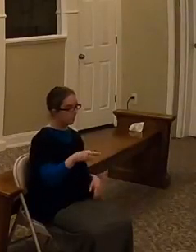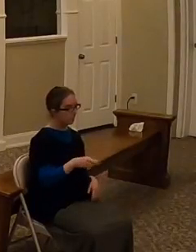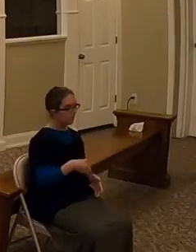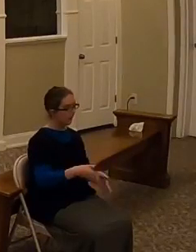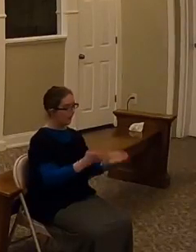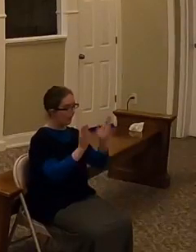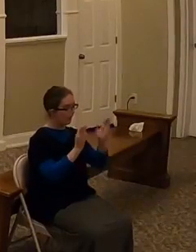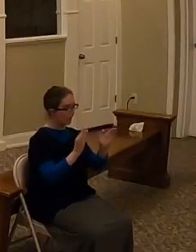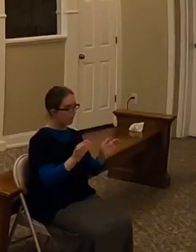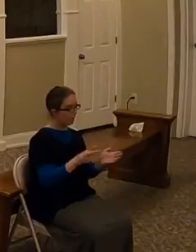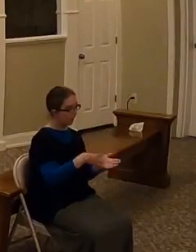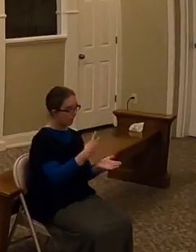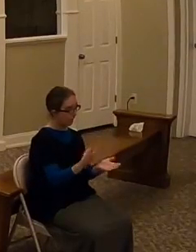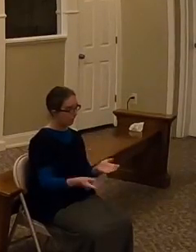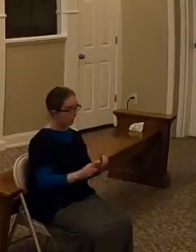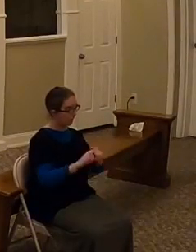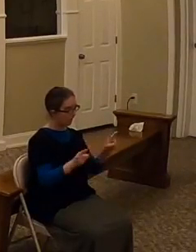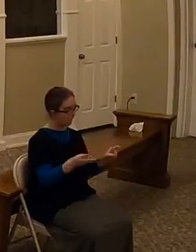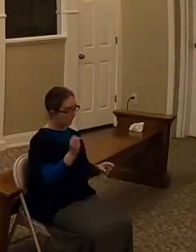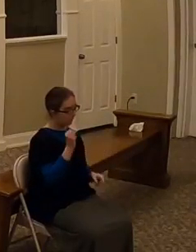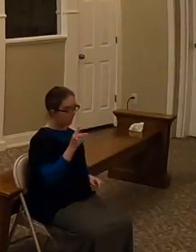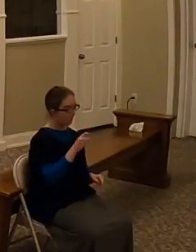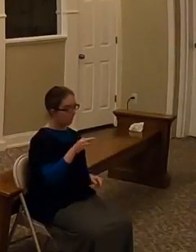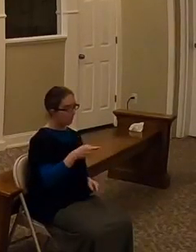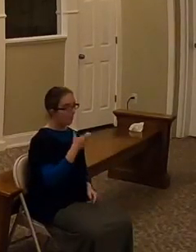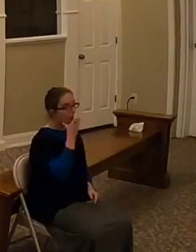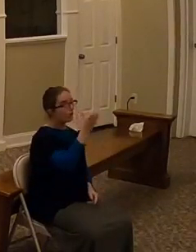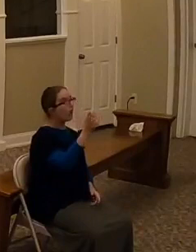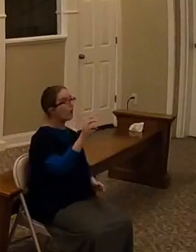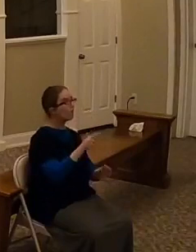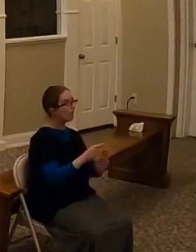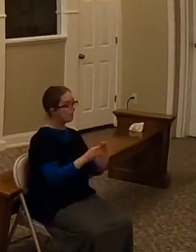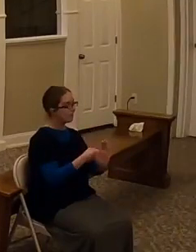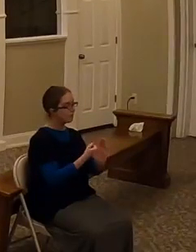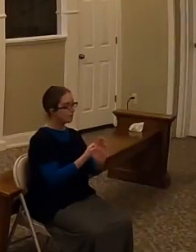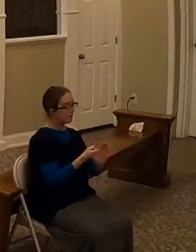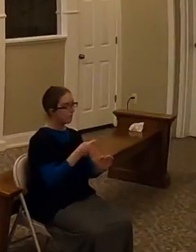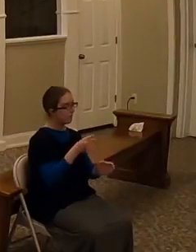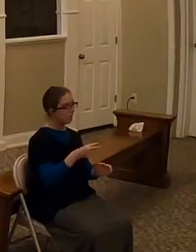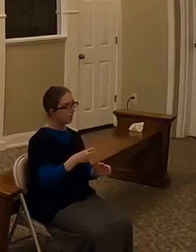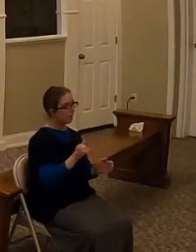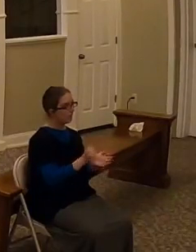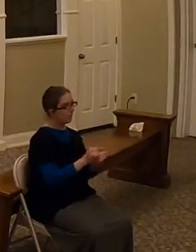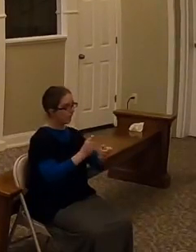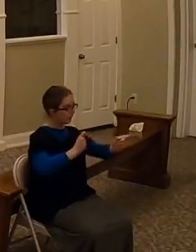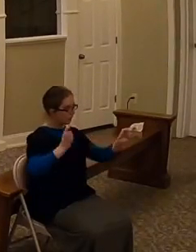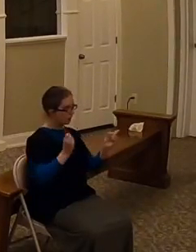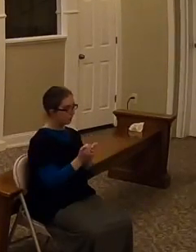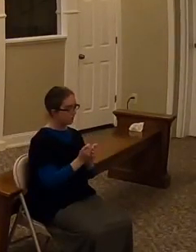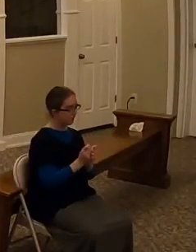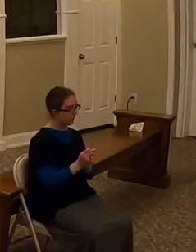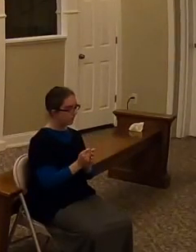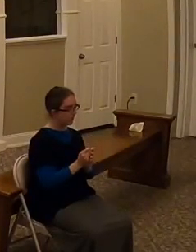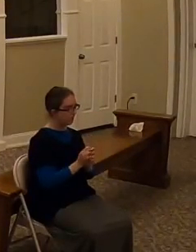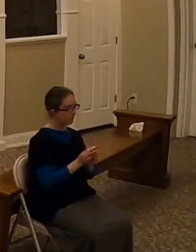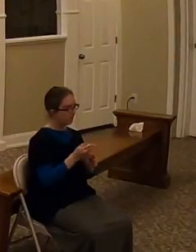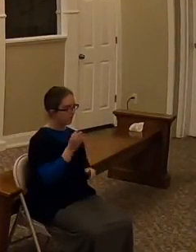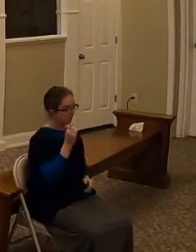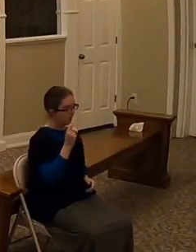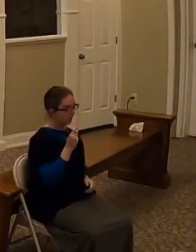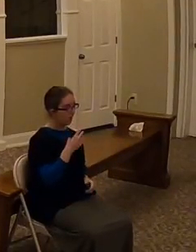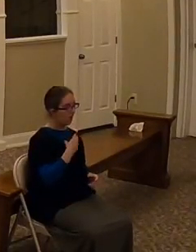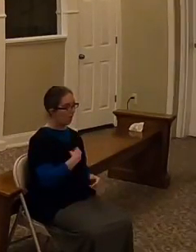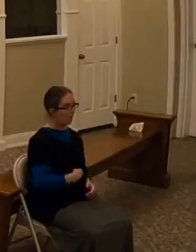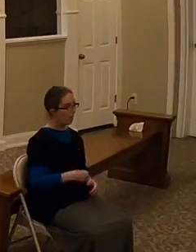sink. The difference was Peter cried out to him when he started sinking. That changed his whole outlook on the situation.